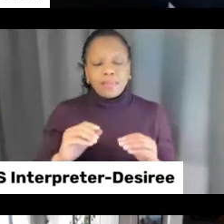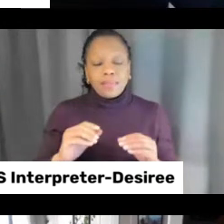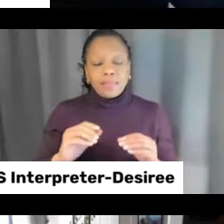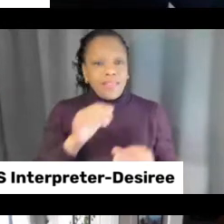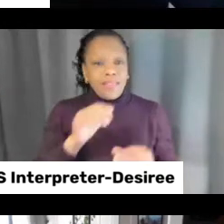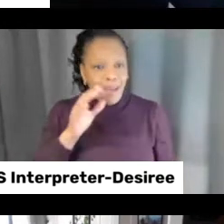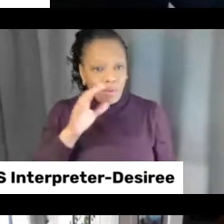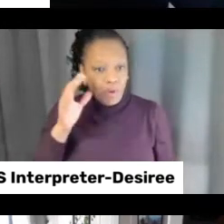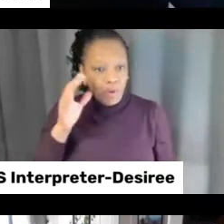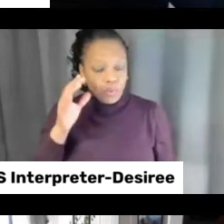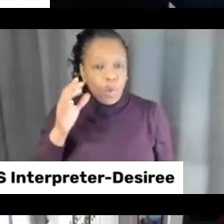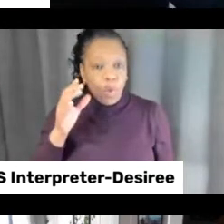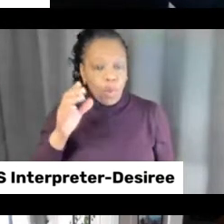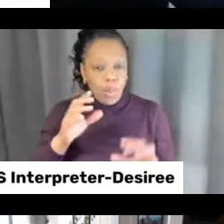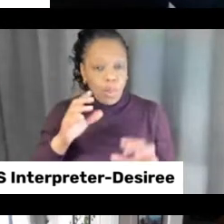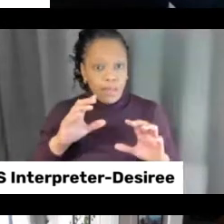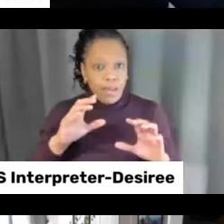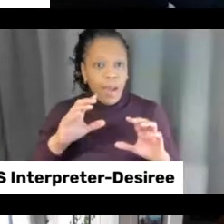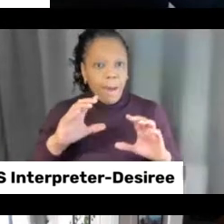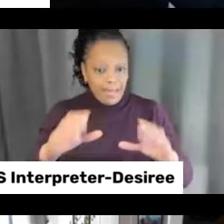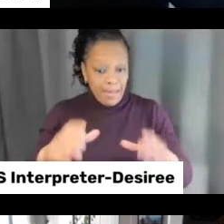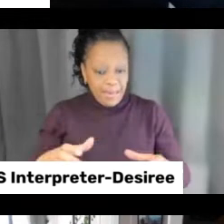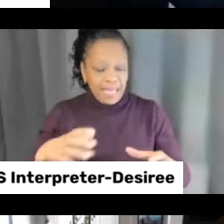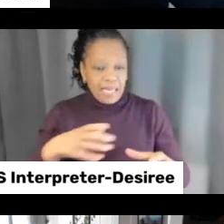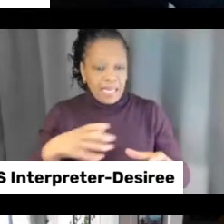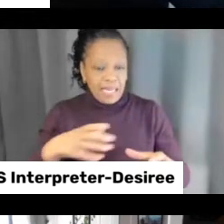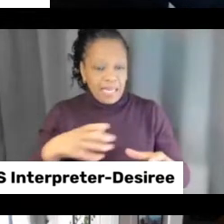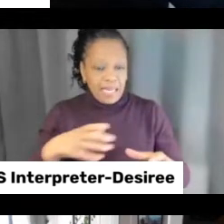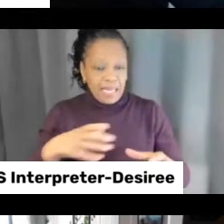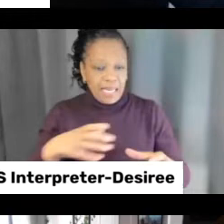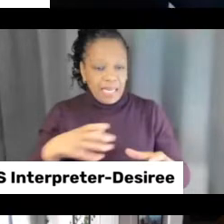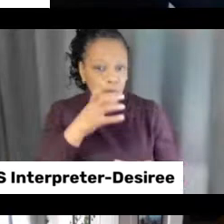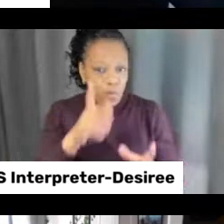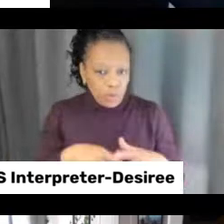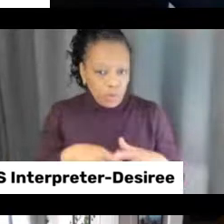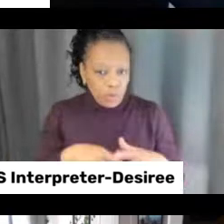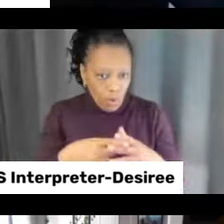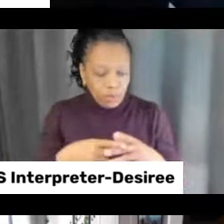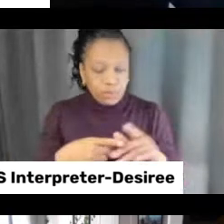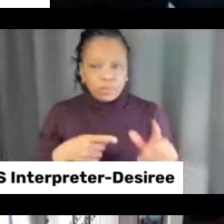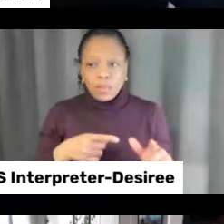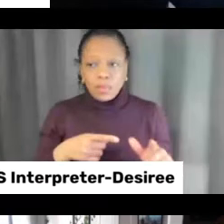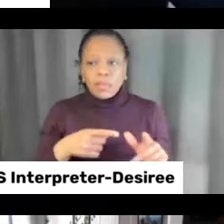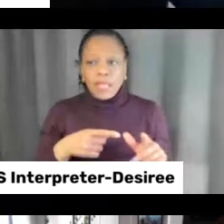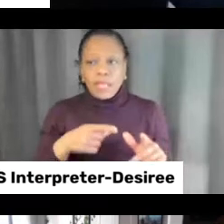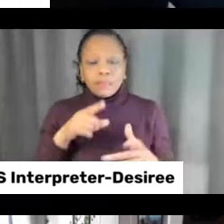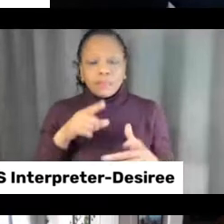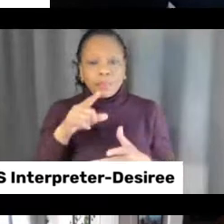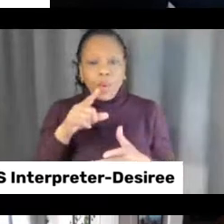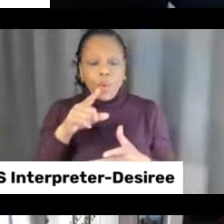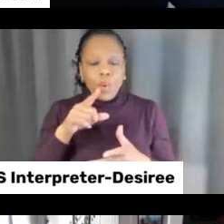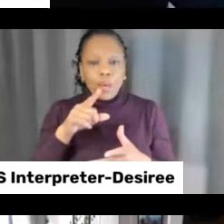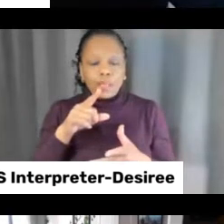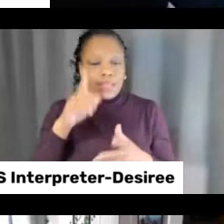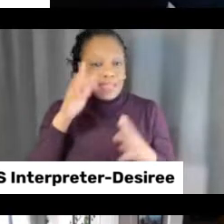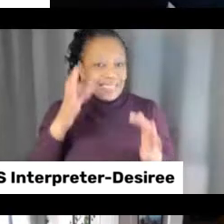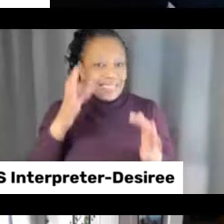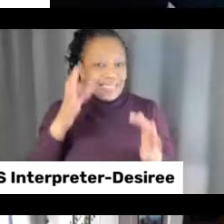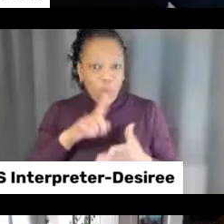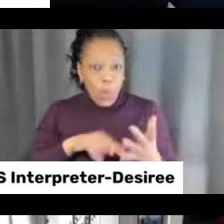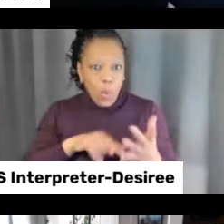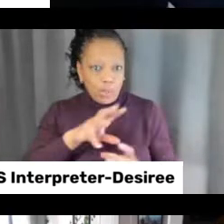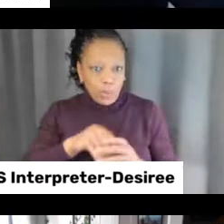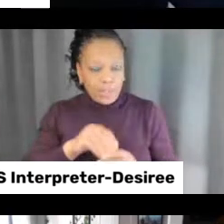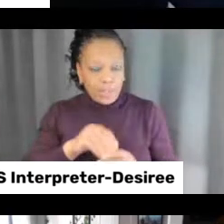sort of horse trading, their back and forth on, what's going to be in the next farm bill. And then we anticipate that the first 6 months